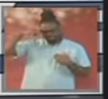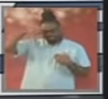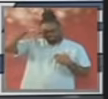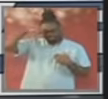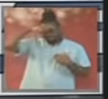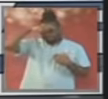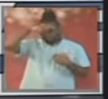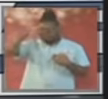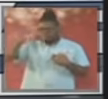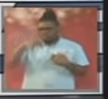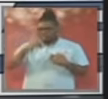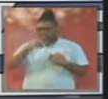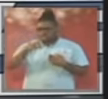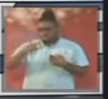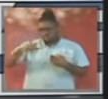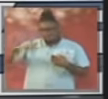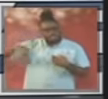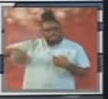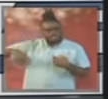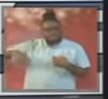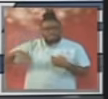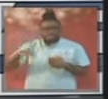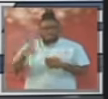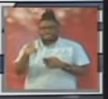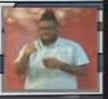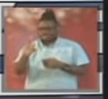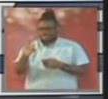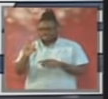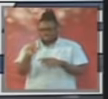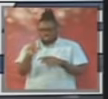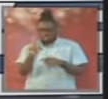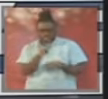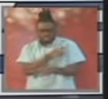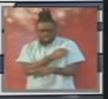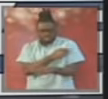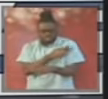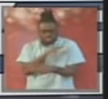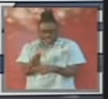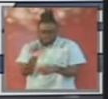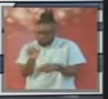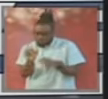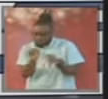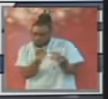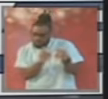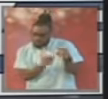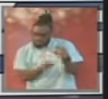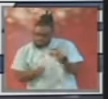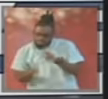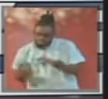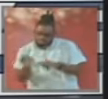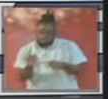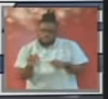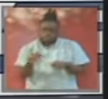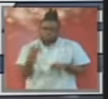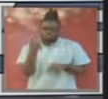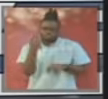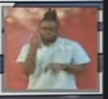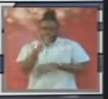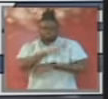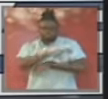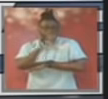hospitals, and we are keeping an eye on the suspect cases given the recent Christmas and New Year